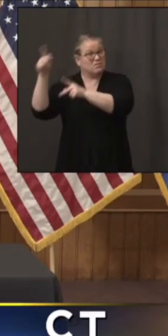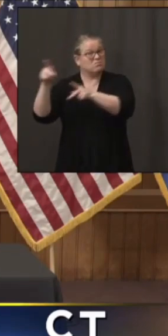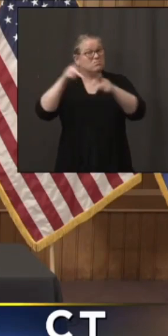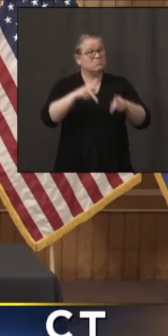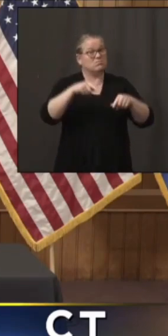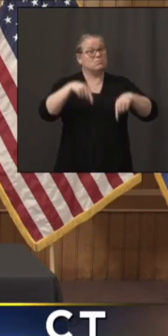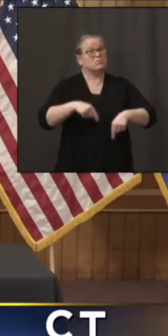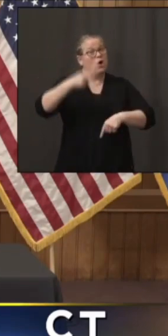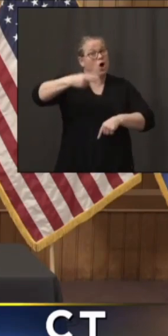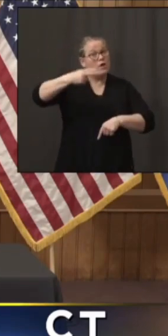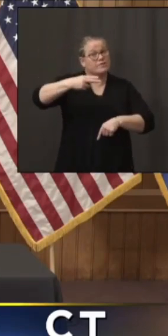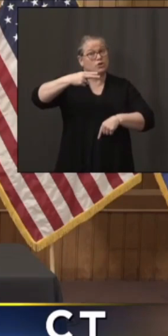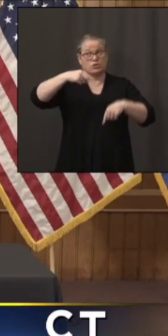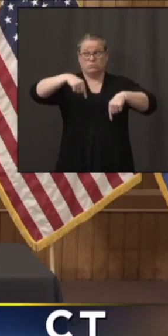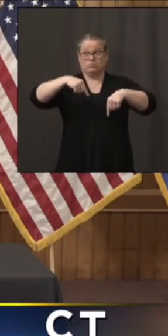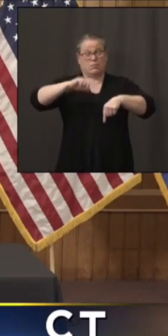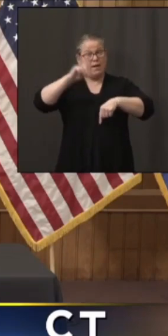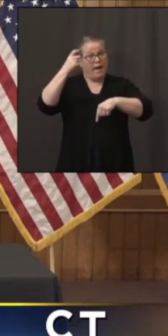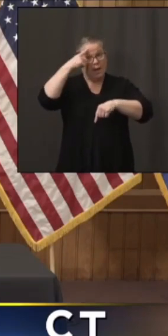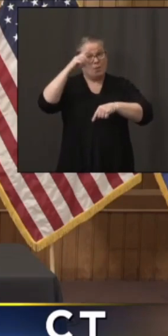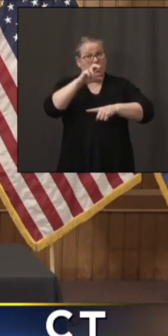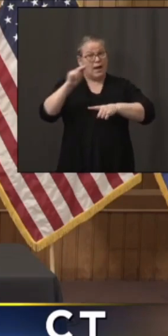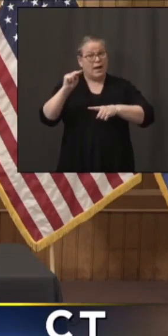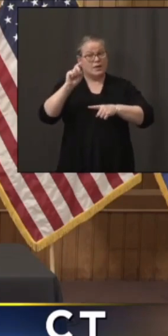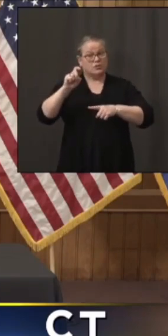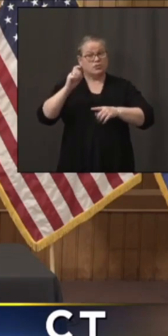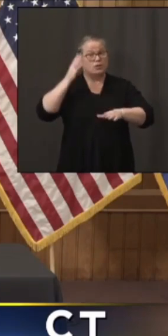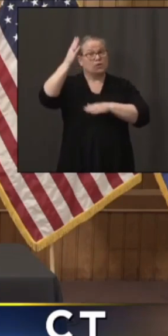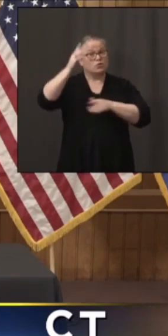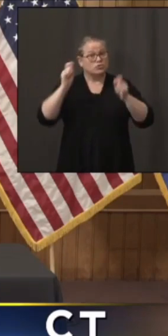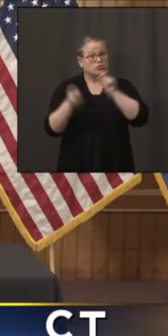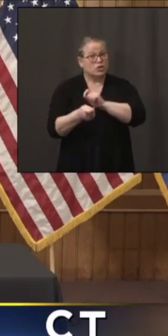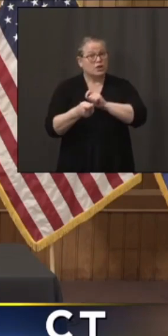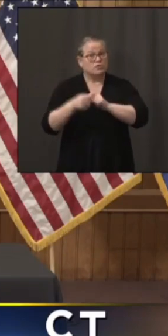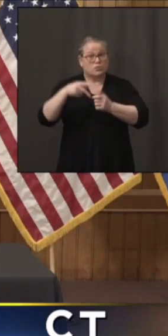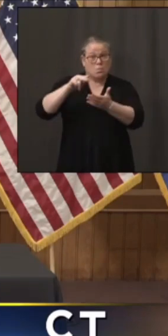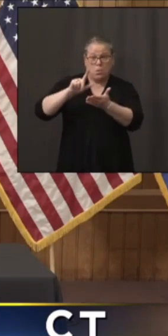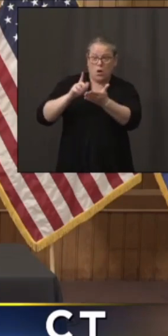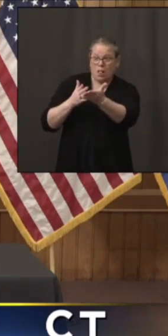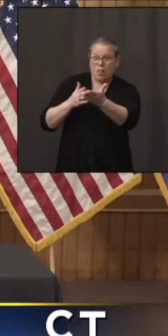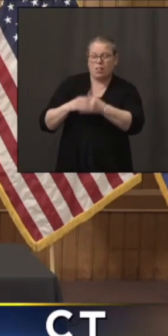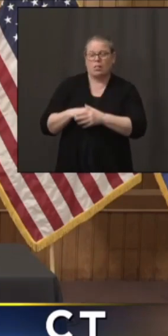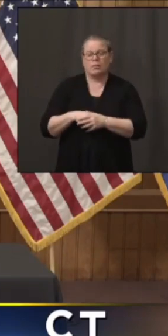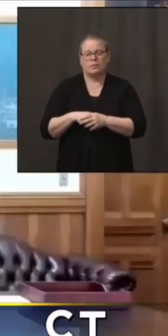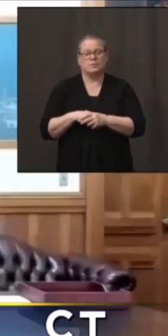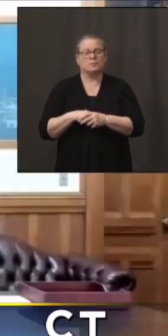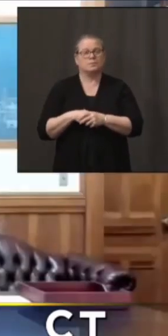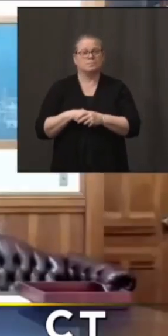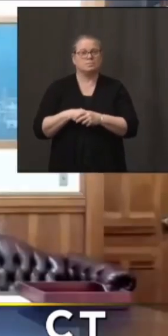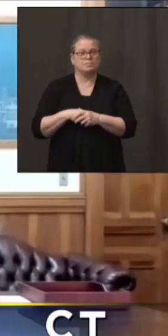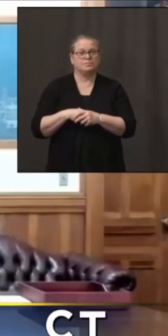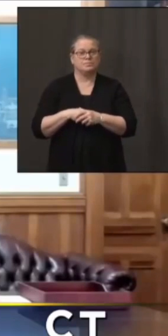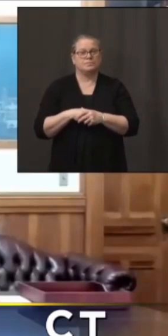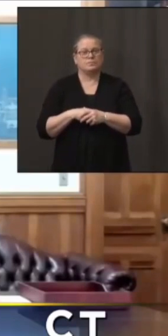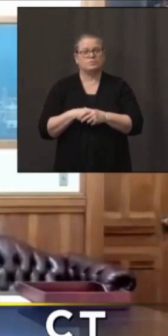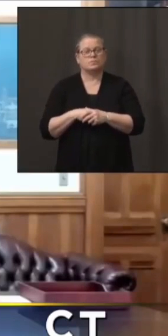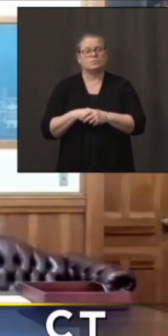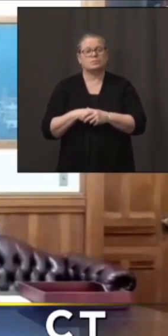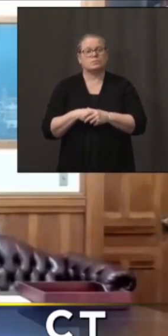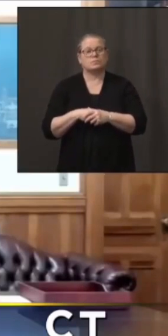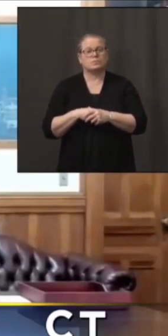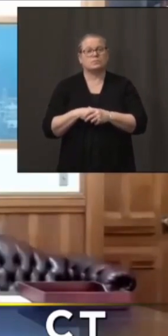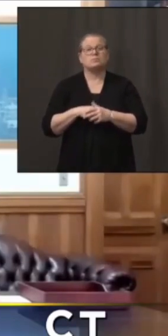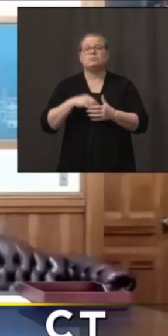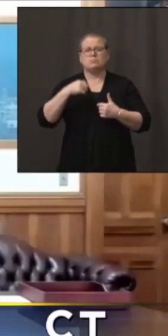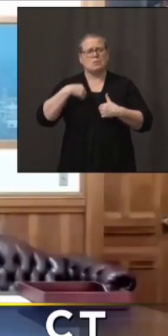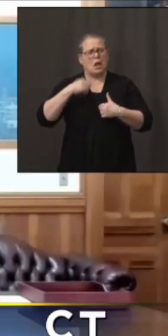be any changes for the future? Well, go ahead, Paul. Yeah, so just Allie, just for everyone, all the viewers, just so you